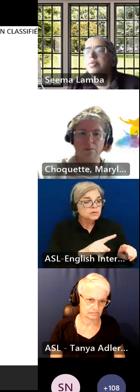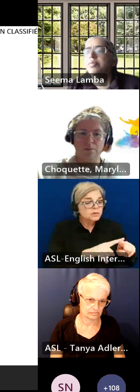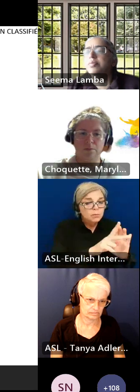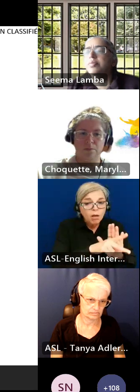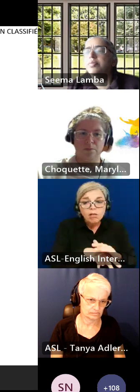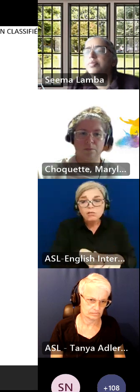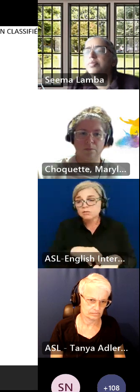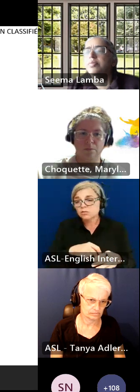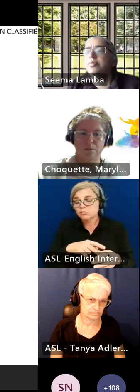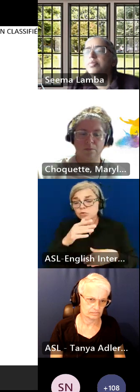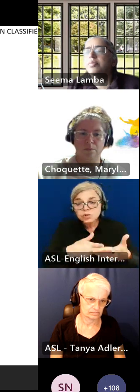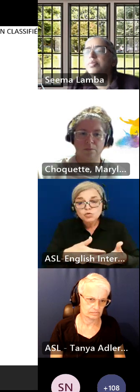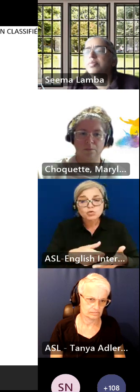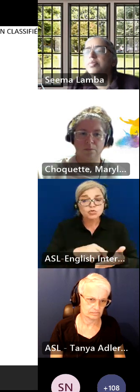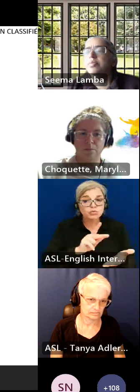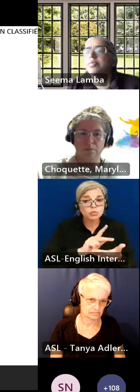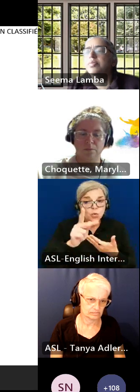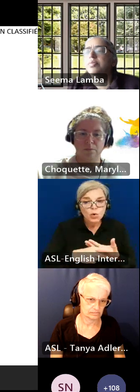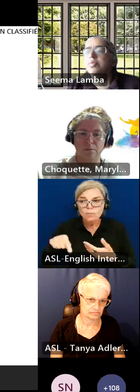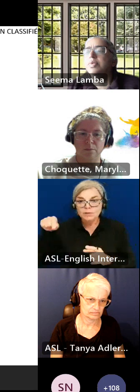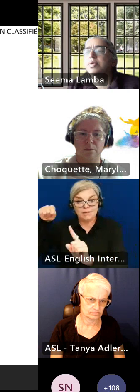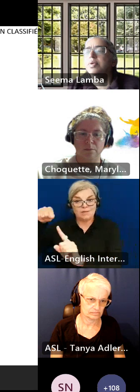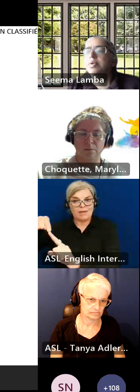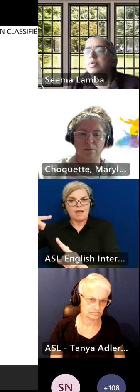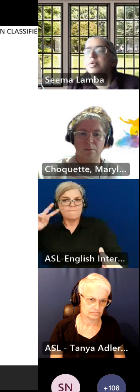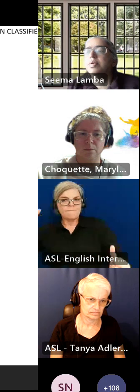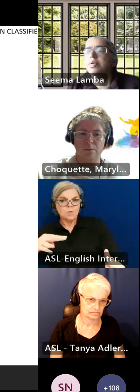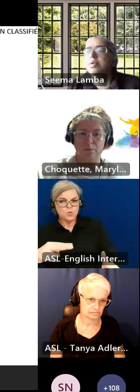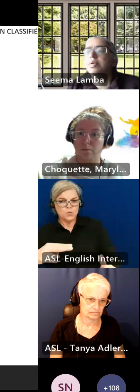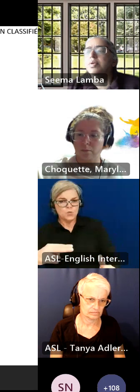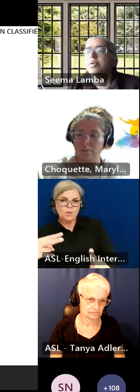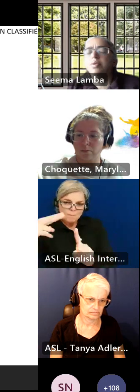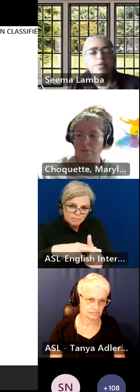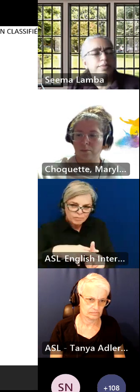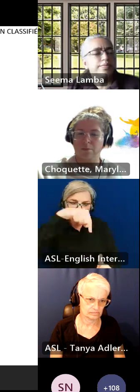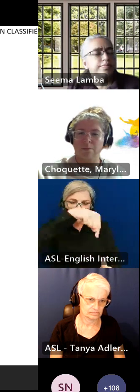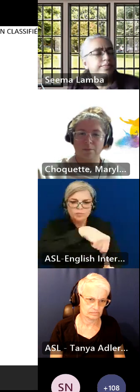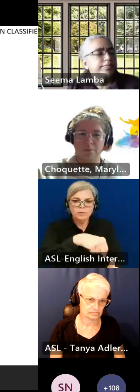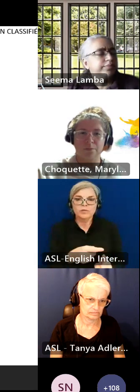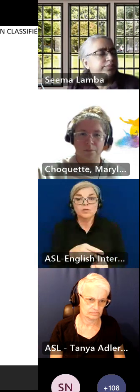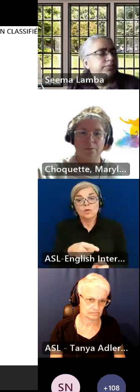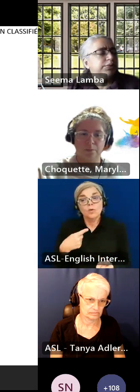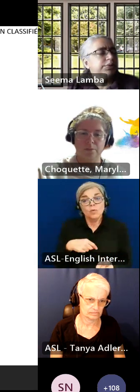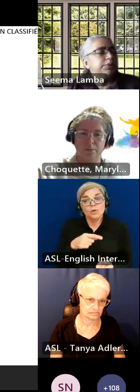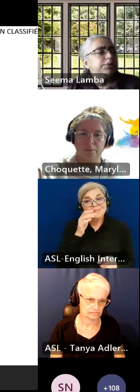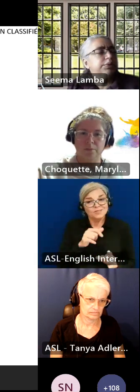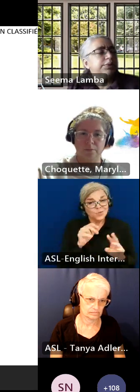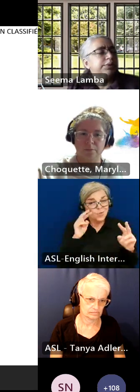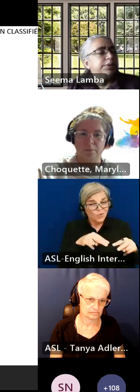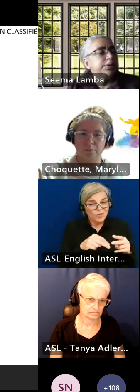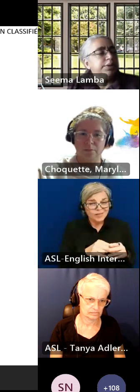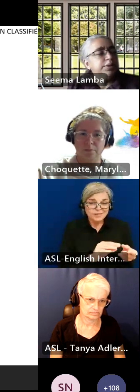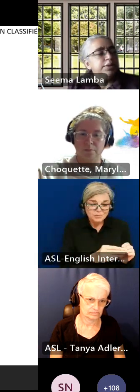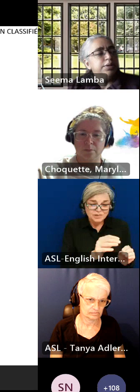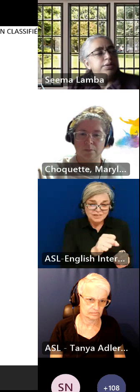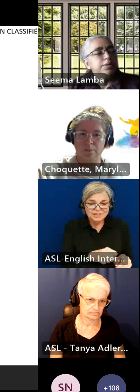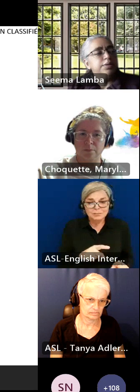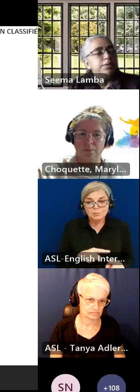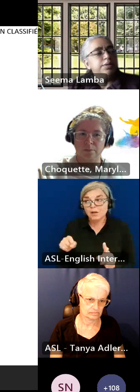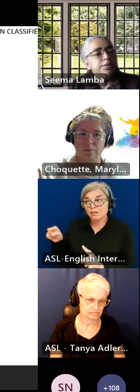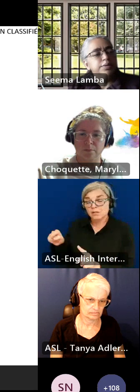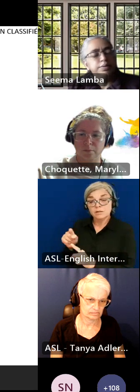we ought to be looking at these numbers. They're old, and I said a lot with Dr. Martin